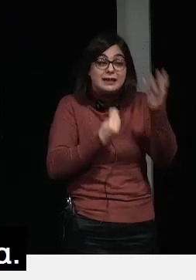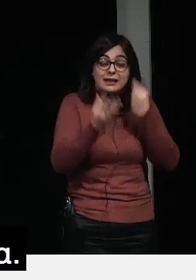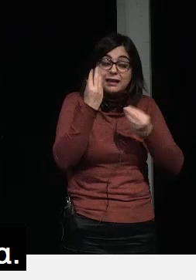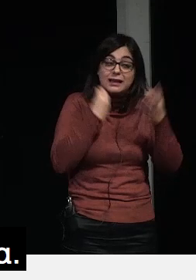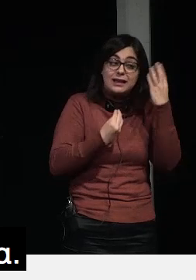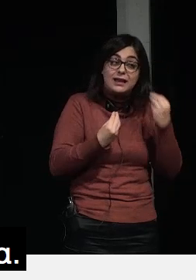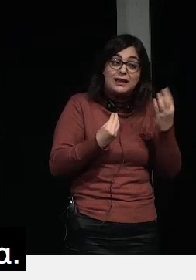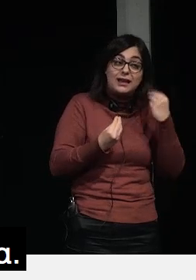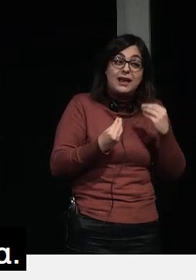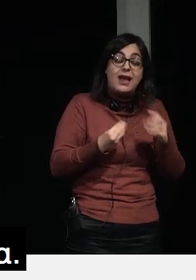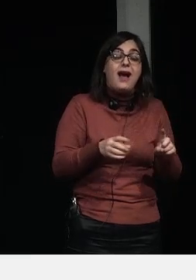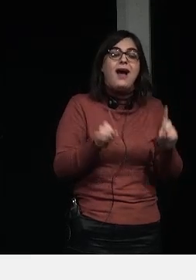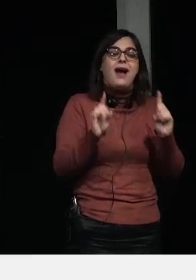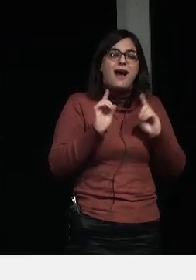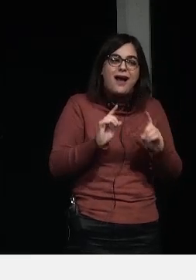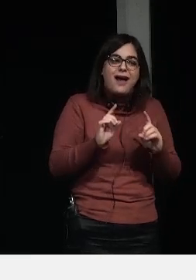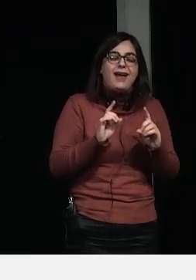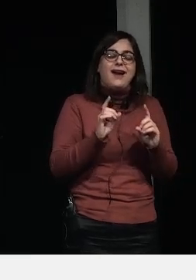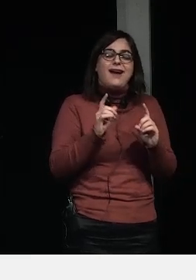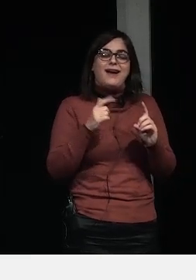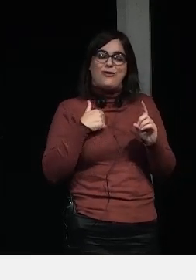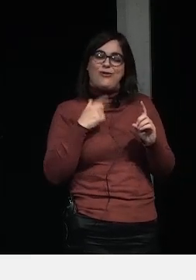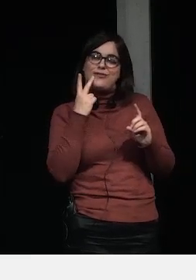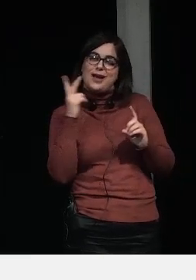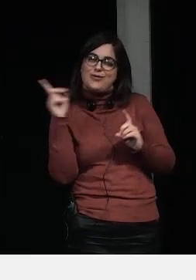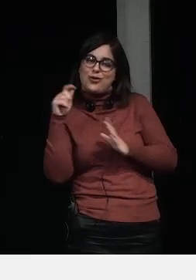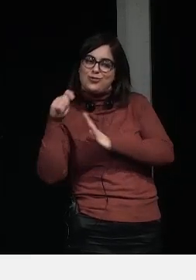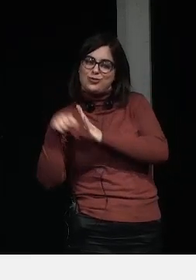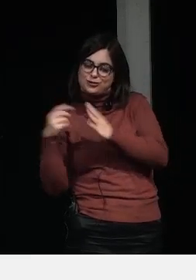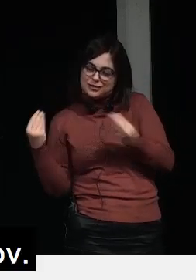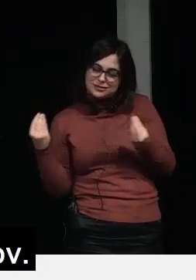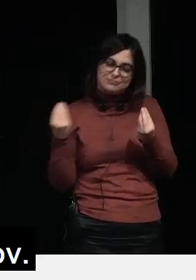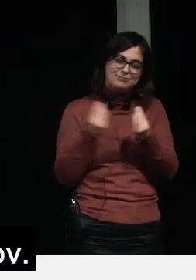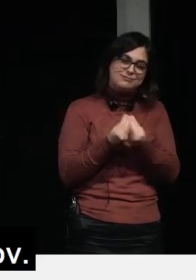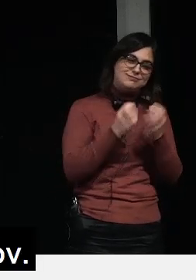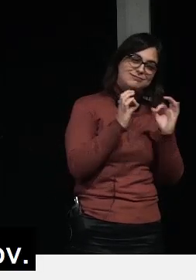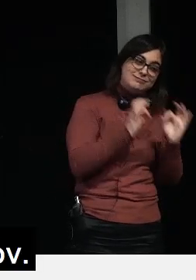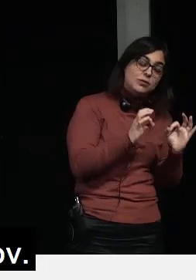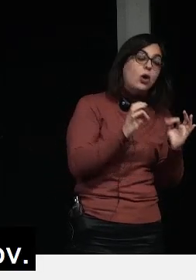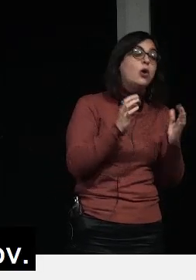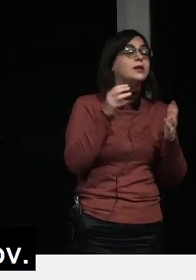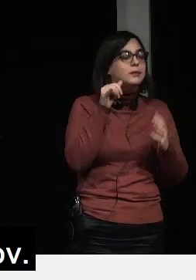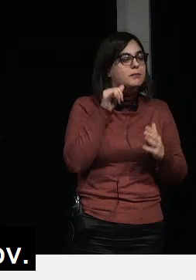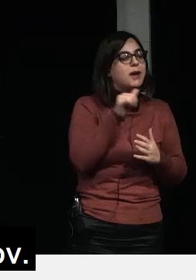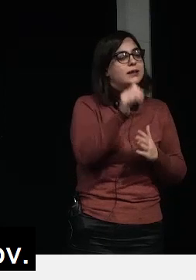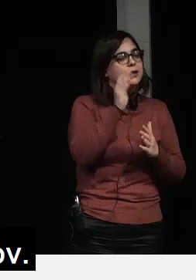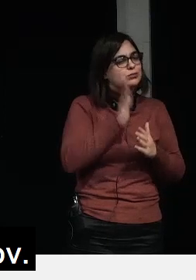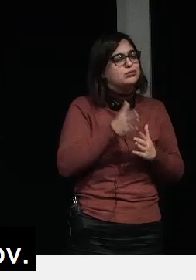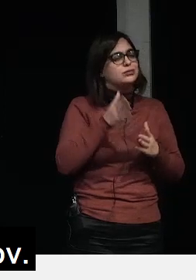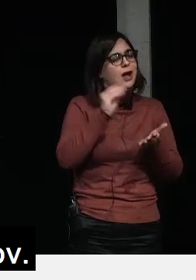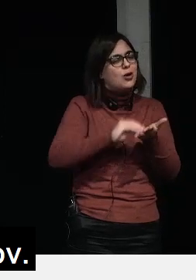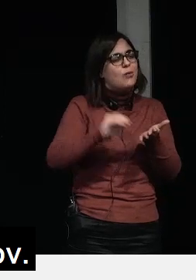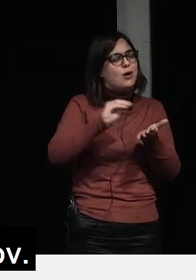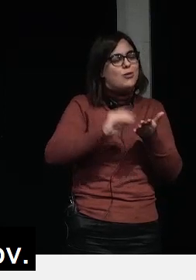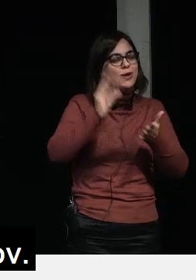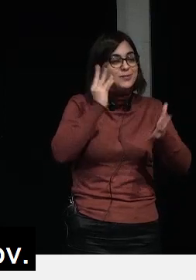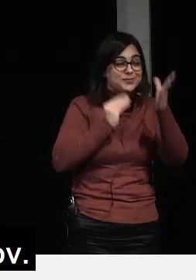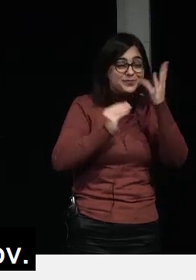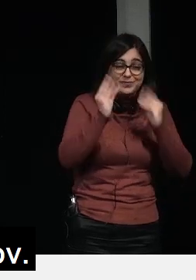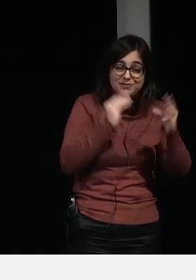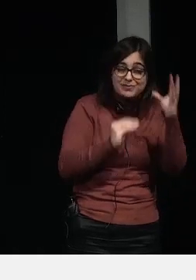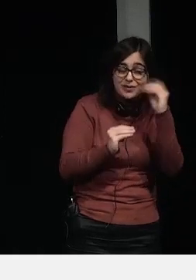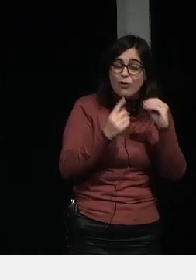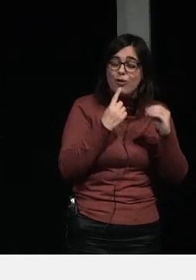this project are solid and it will grow and improve over time. The path is set and I don't want to go back to the